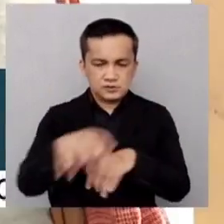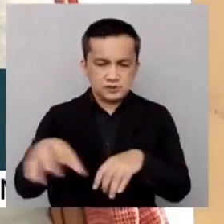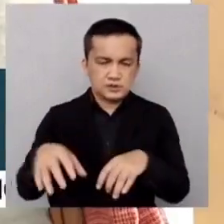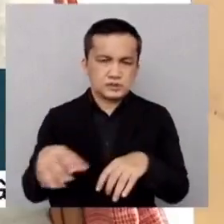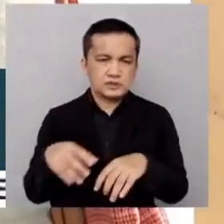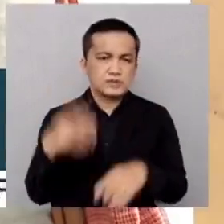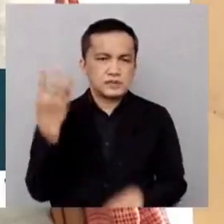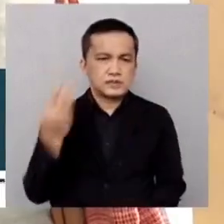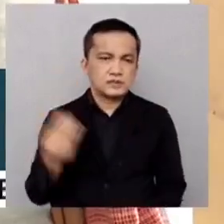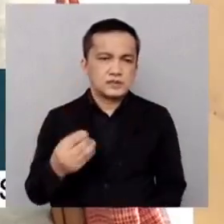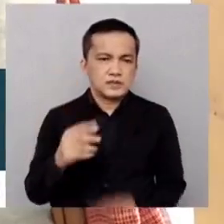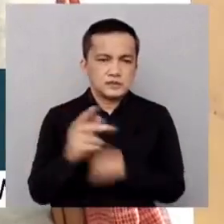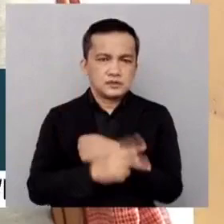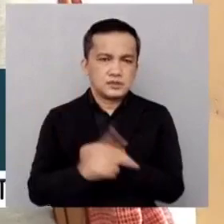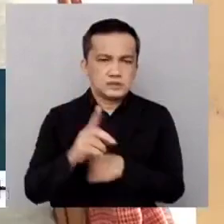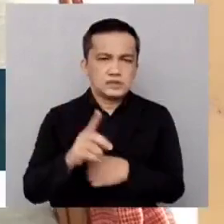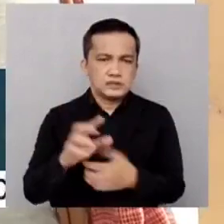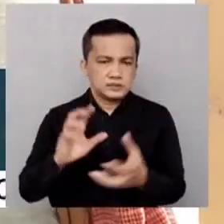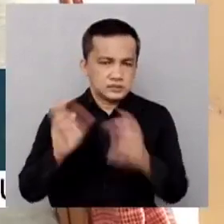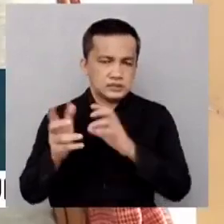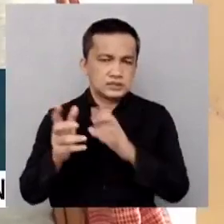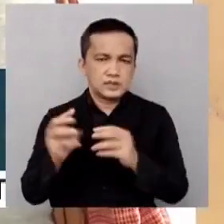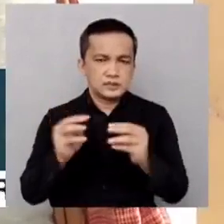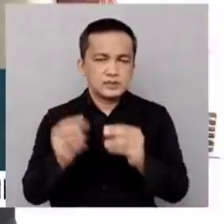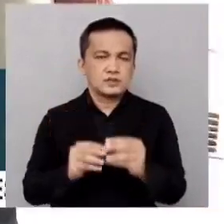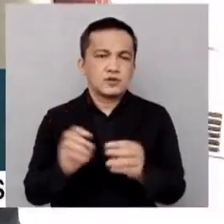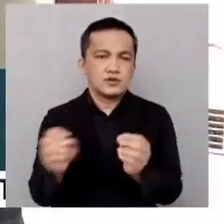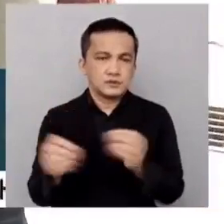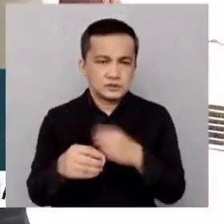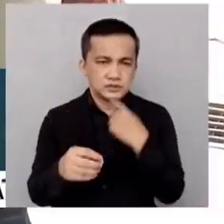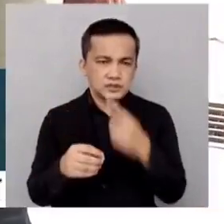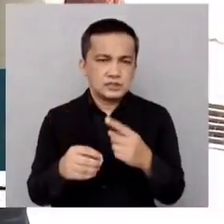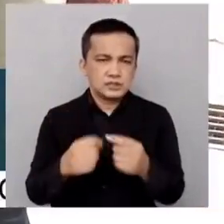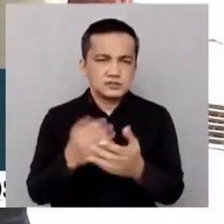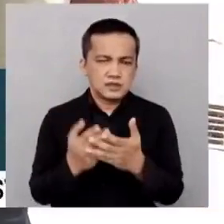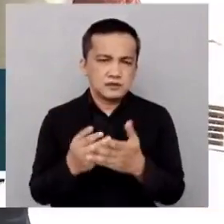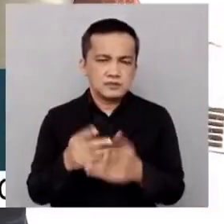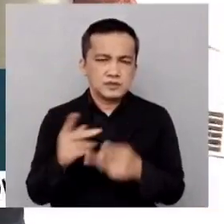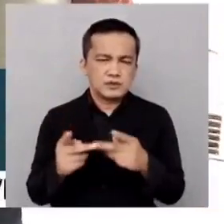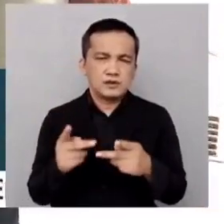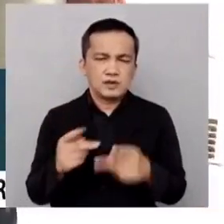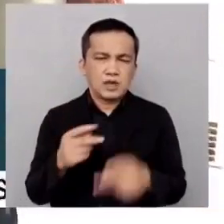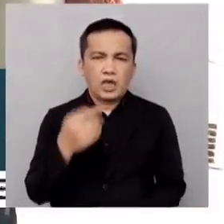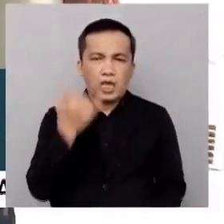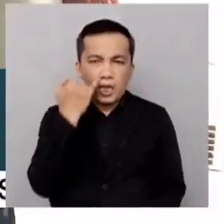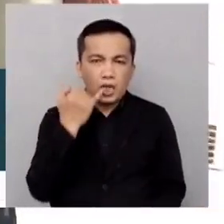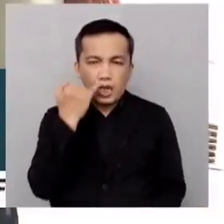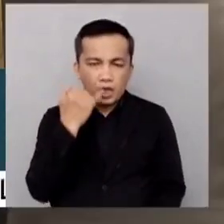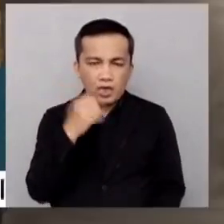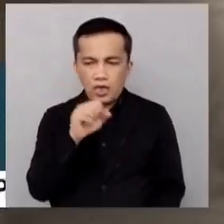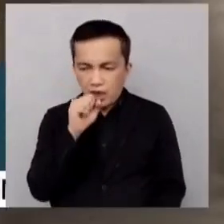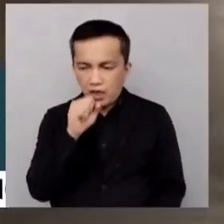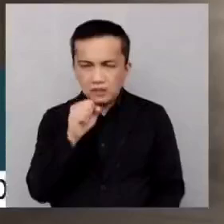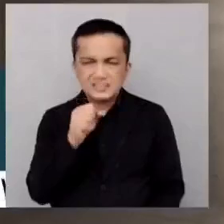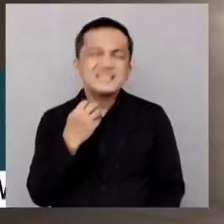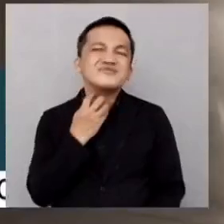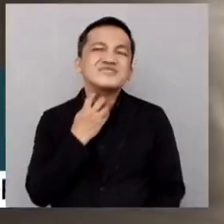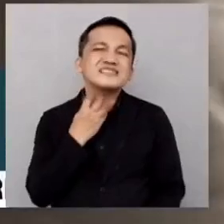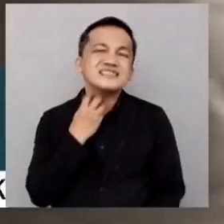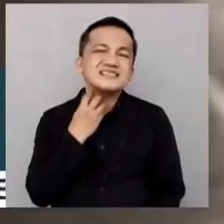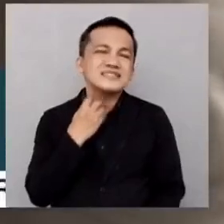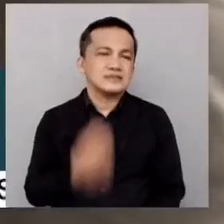Disaster Management Office says some people are experiencing runny nose, common colds, and itchiness of throat.